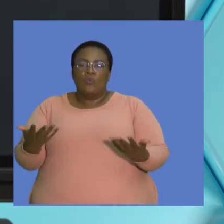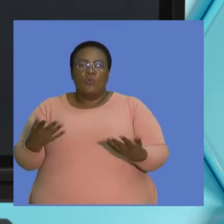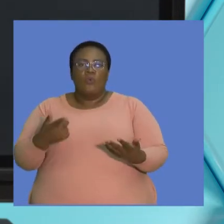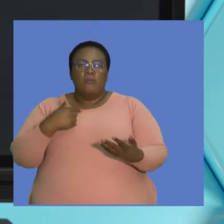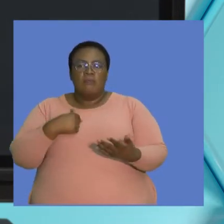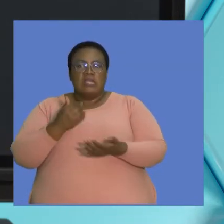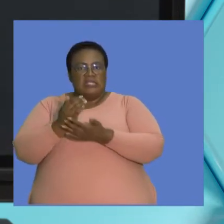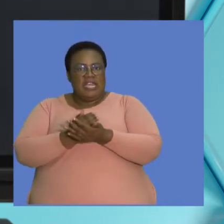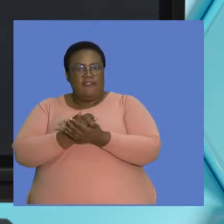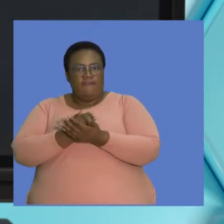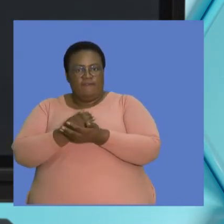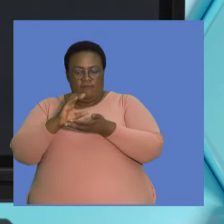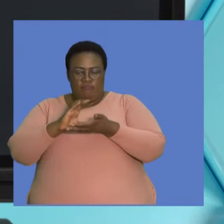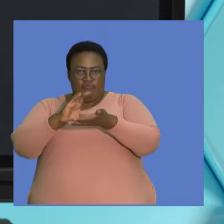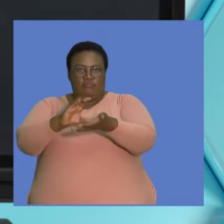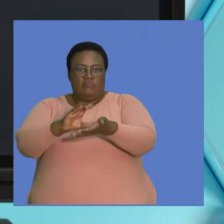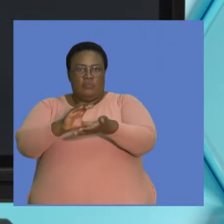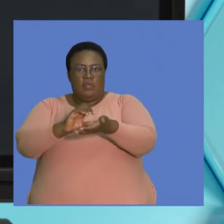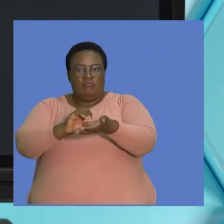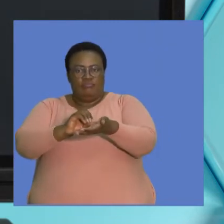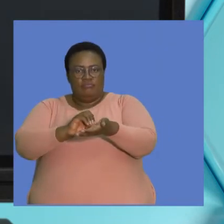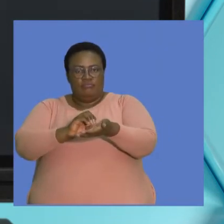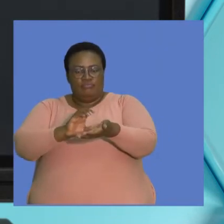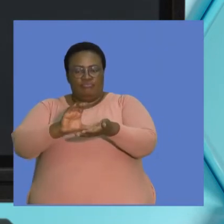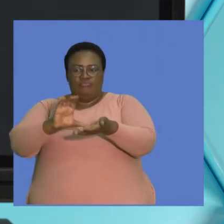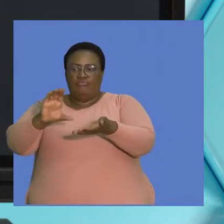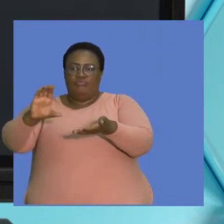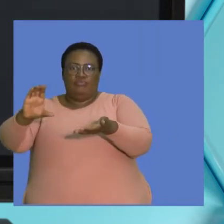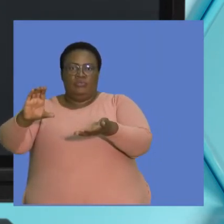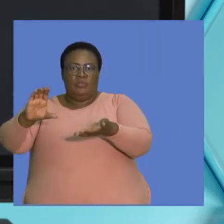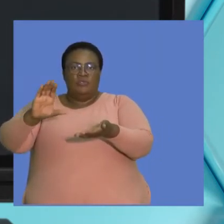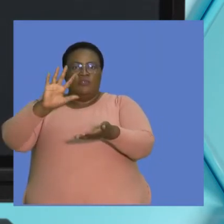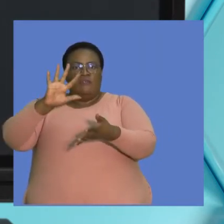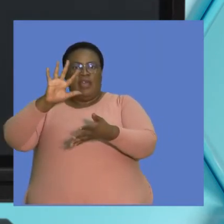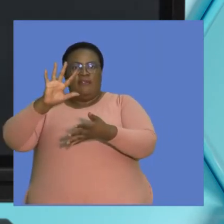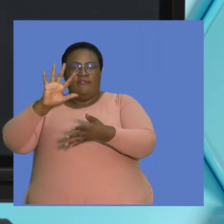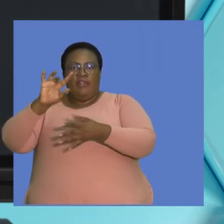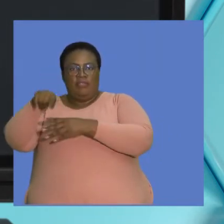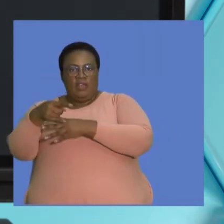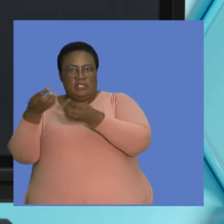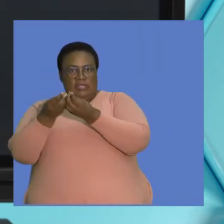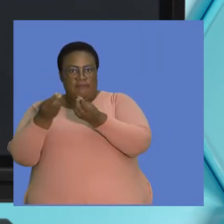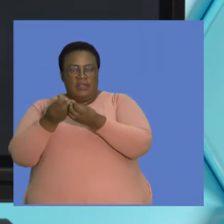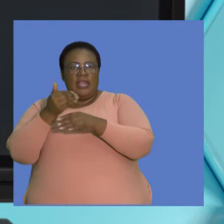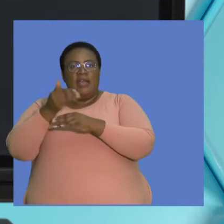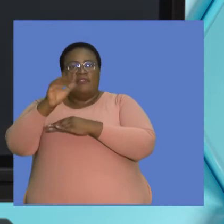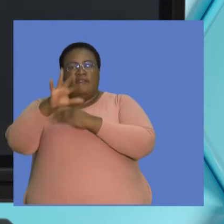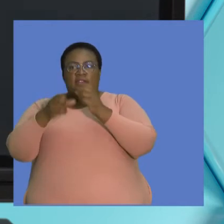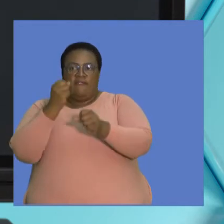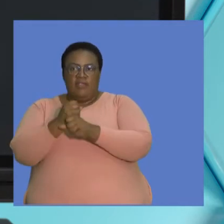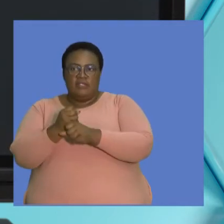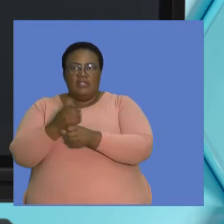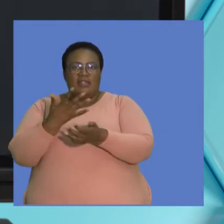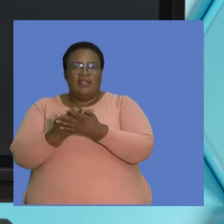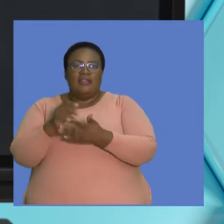on a monthly basis, or I'm just gonna save this much so that it can grow to being the 5,000 something